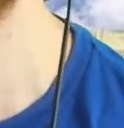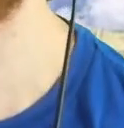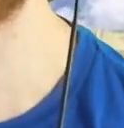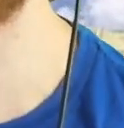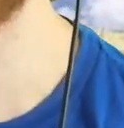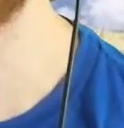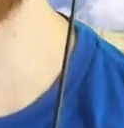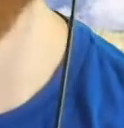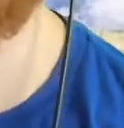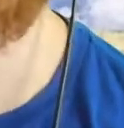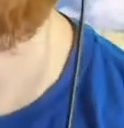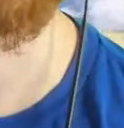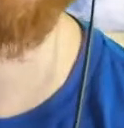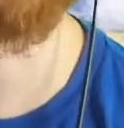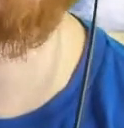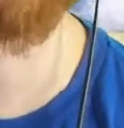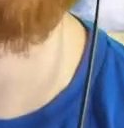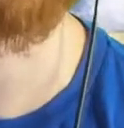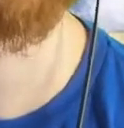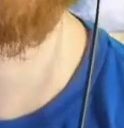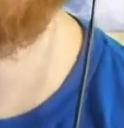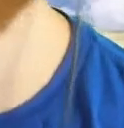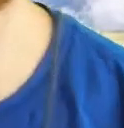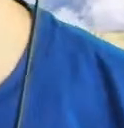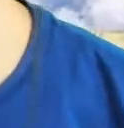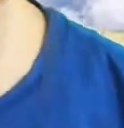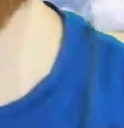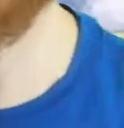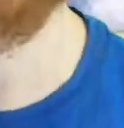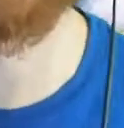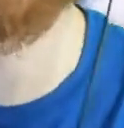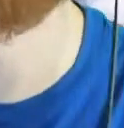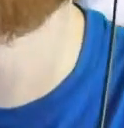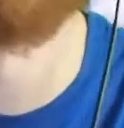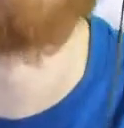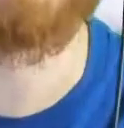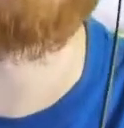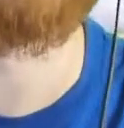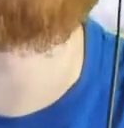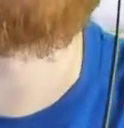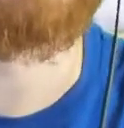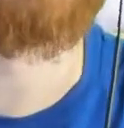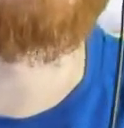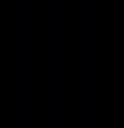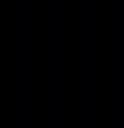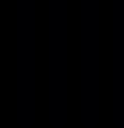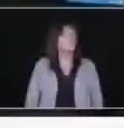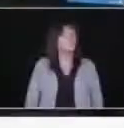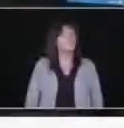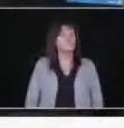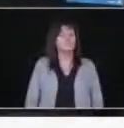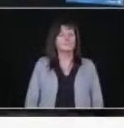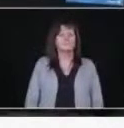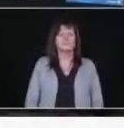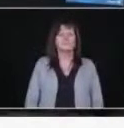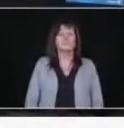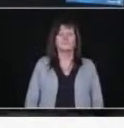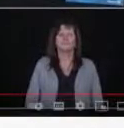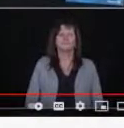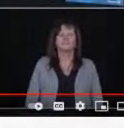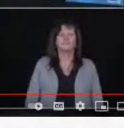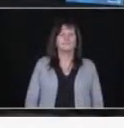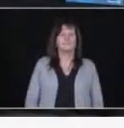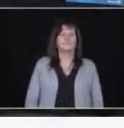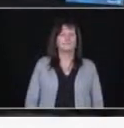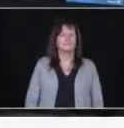guys. Oh, actually shit. Now he's coming out. How the fuck does this work? Okay. We're getting Doug Ford up here now.